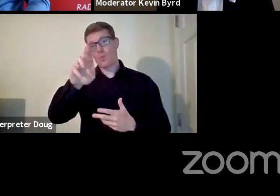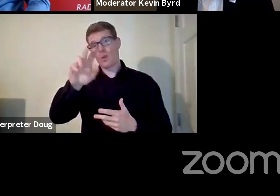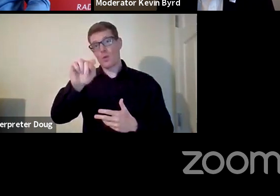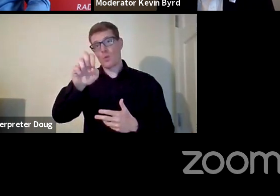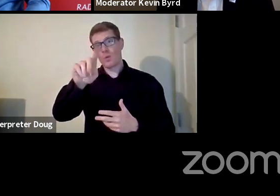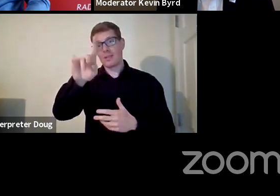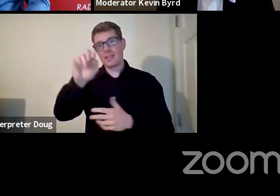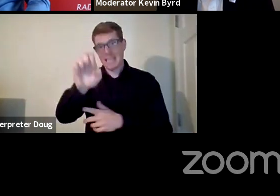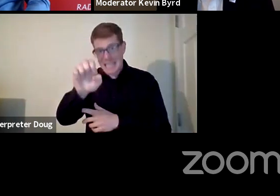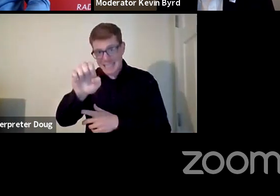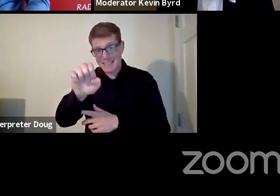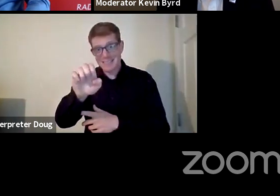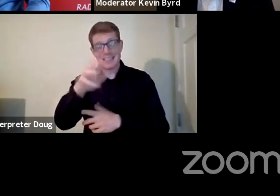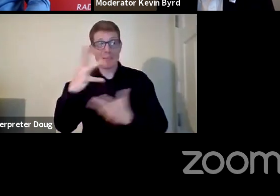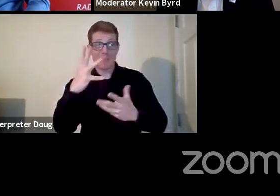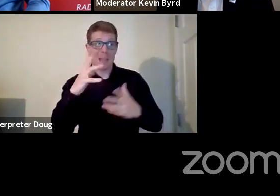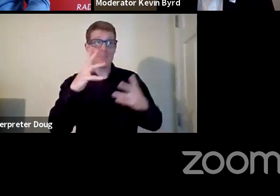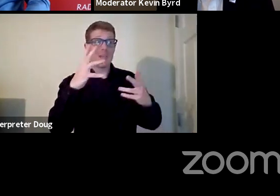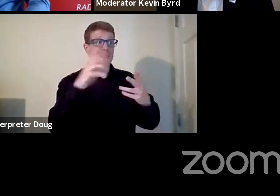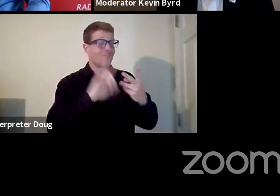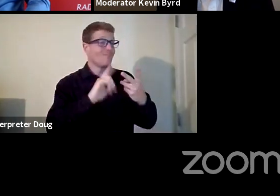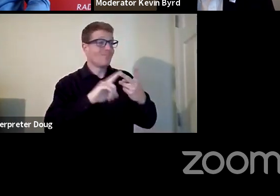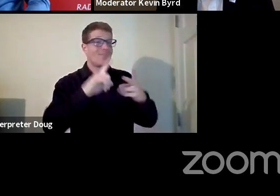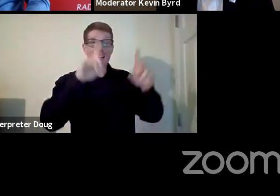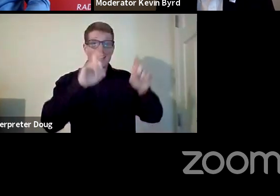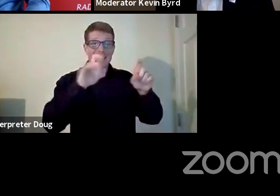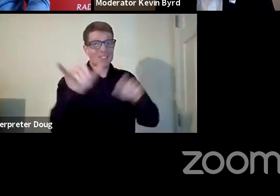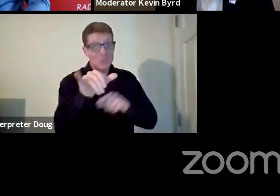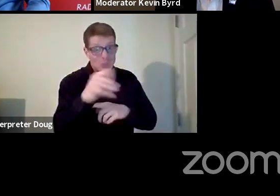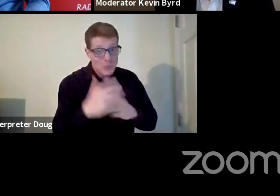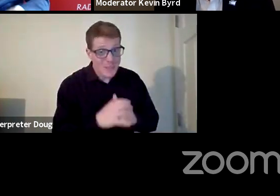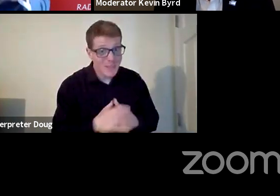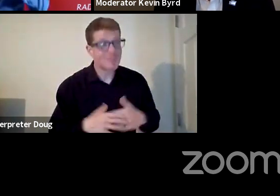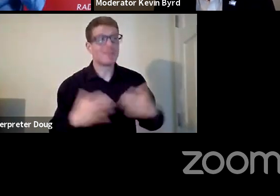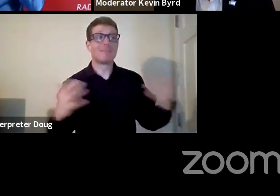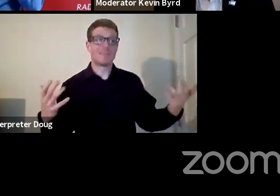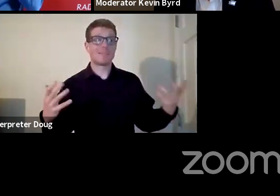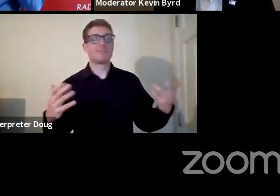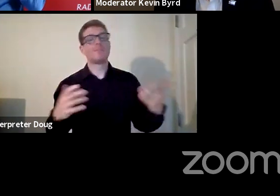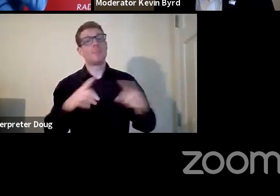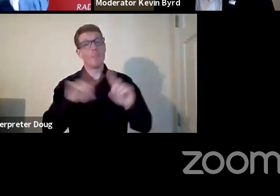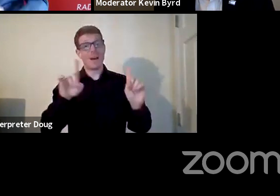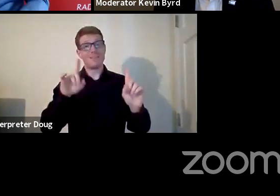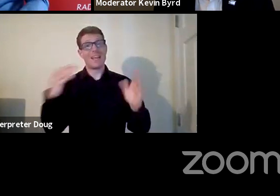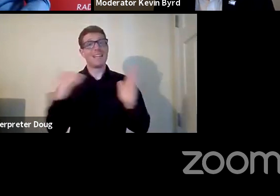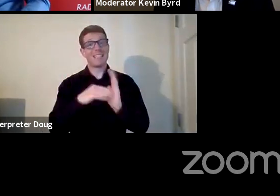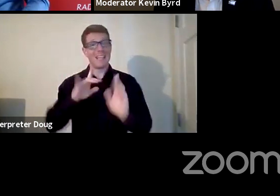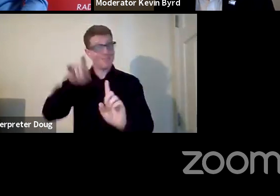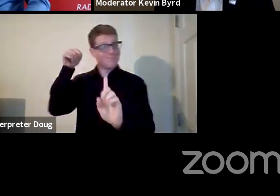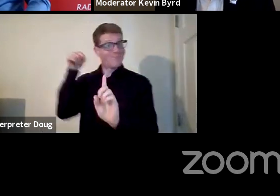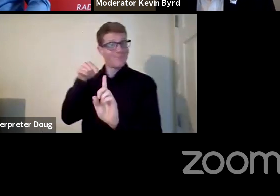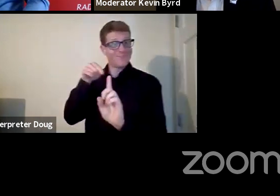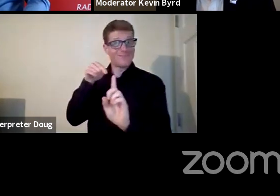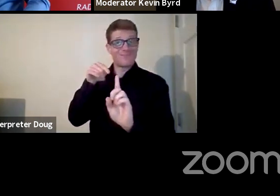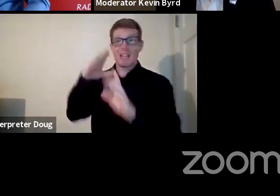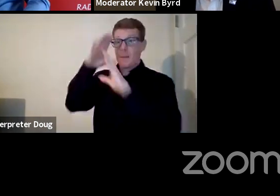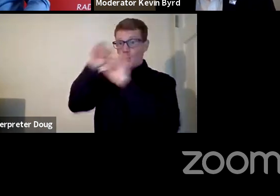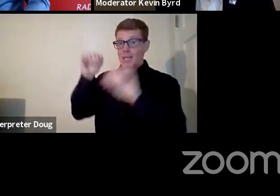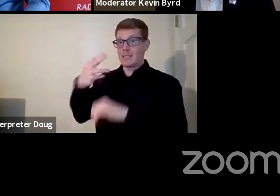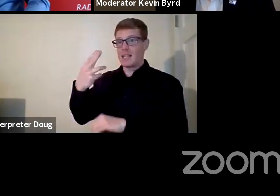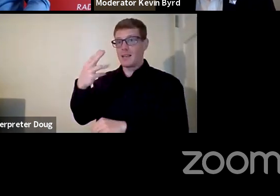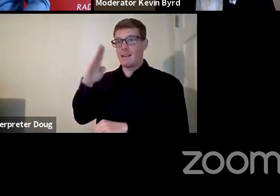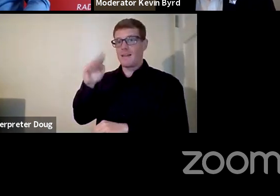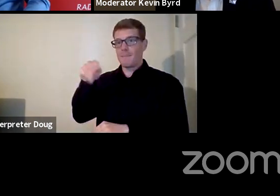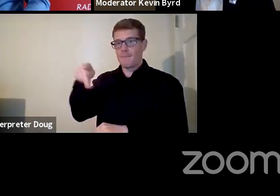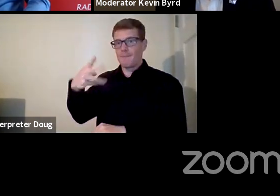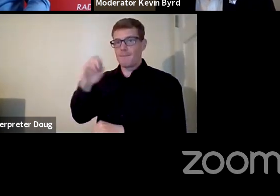stay on top of that. But again, getting back to President Hippel's point, that it's really about a culture of